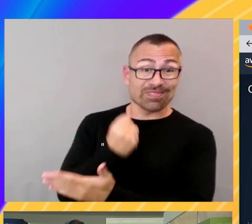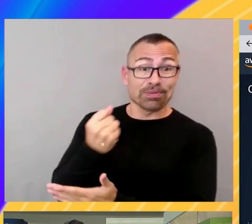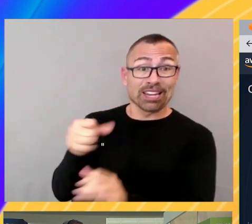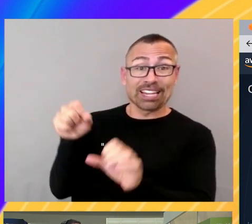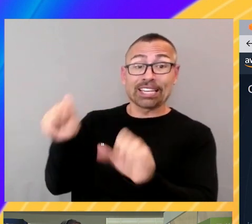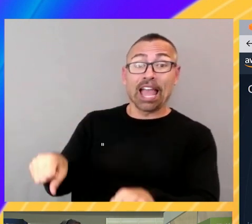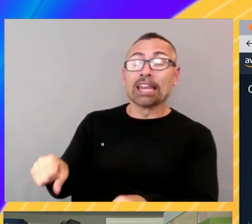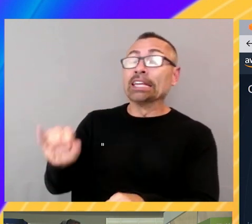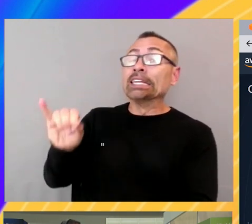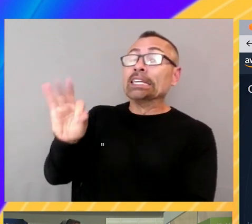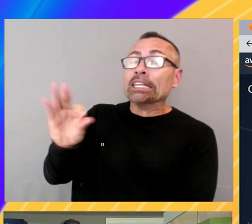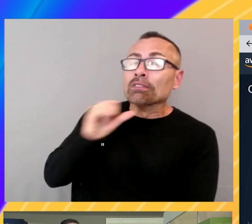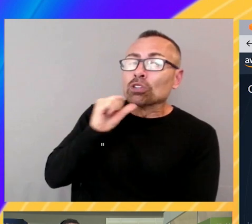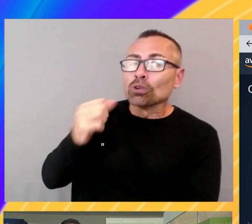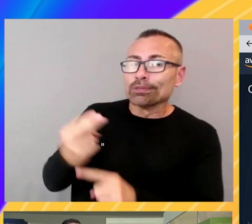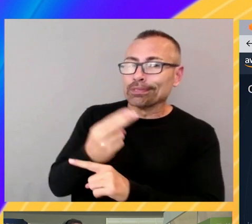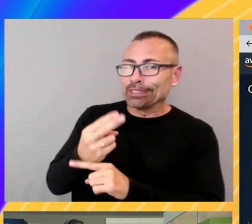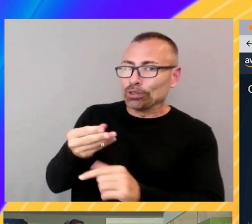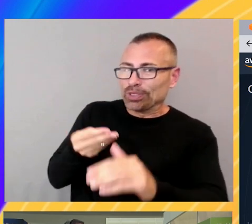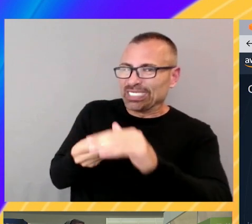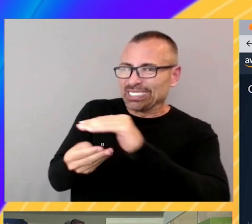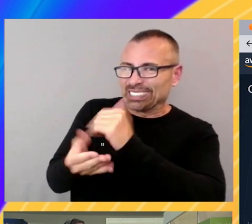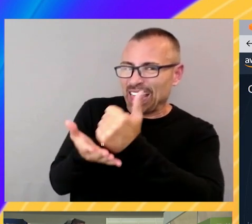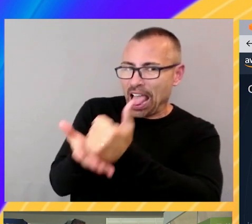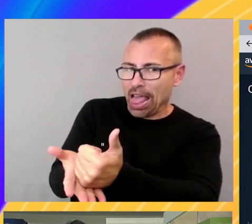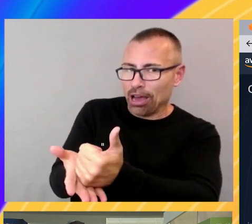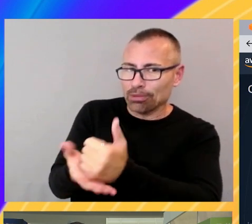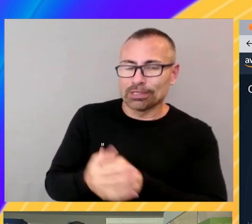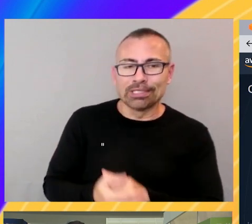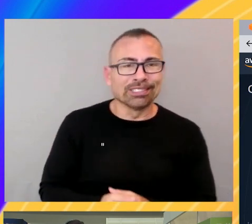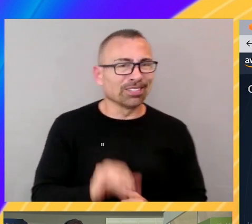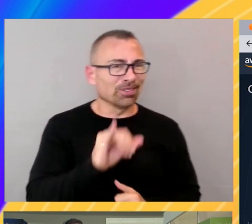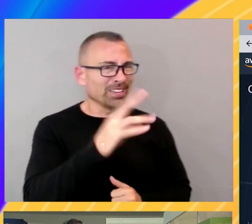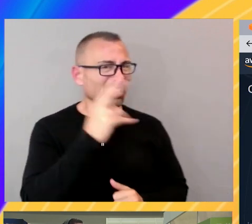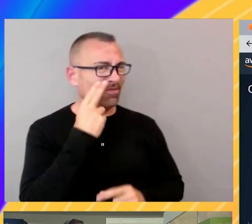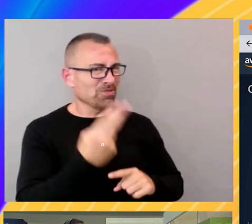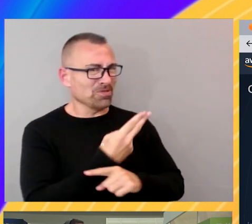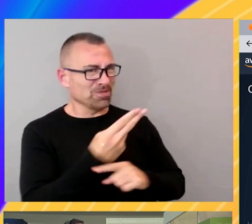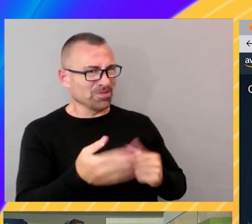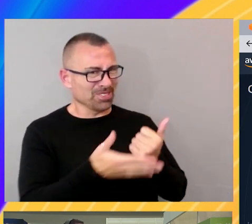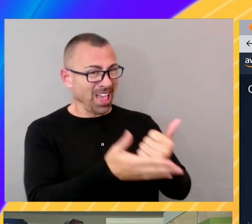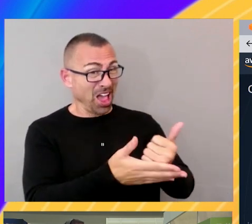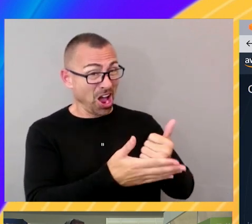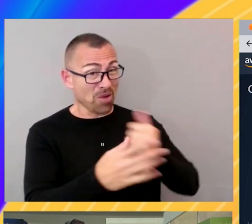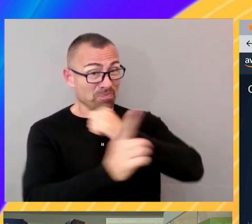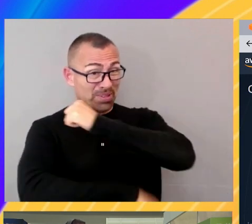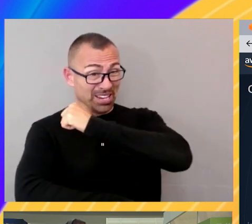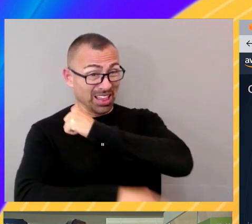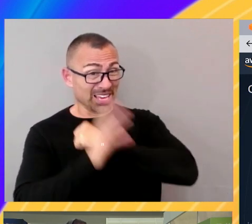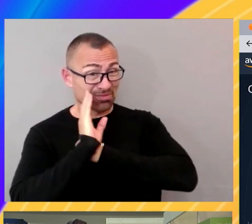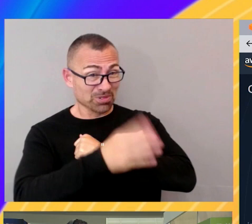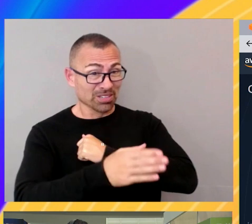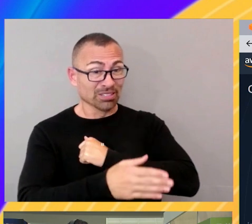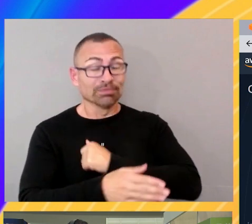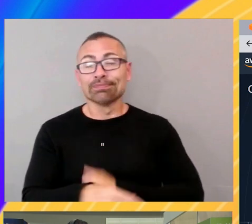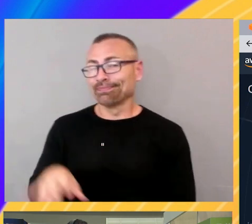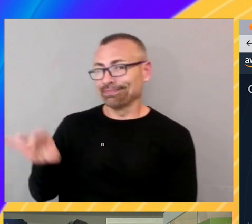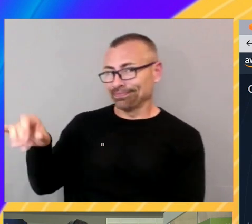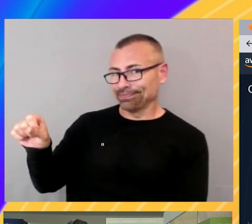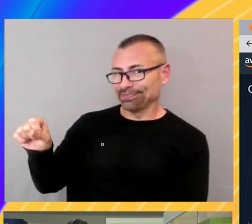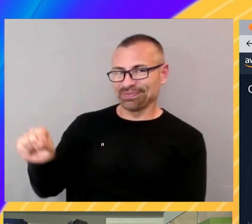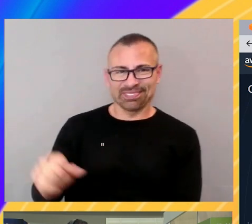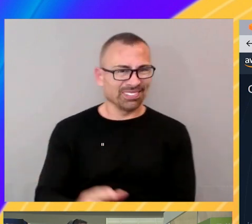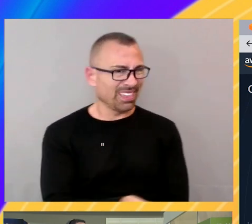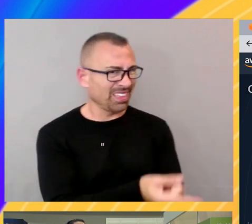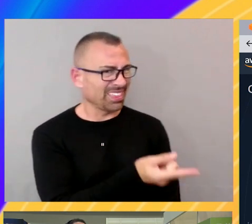you get penalized. Yep. Okay, well, that sucks. Yeah. So the idea is if you're playing to win, you want to try not to